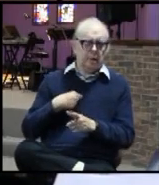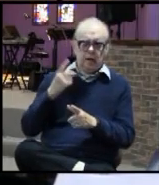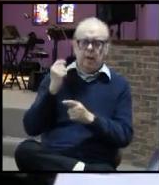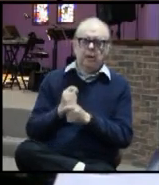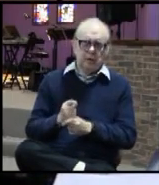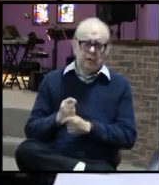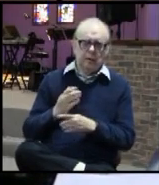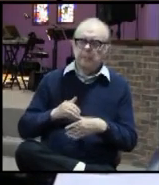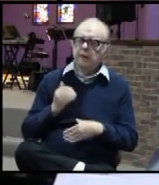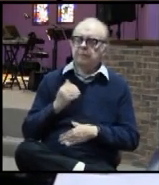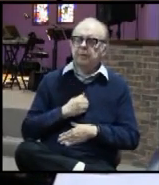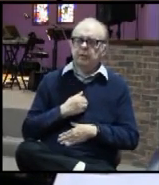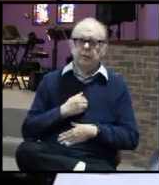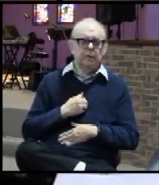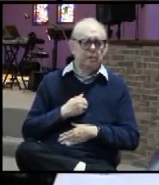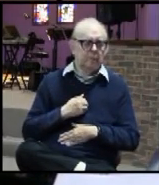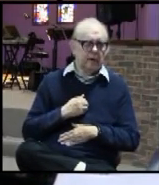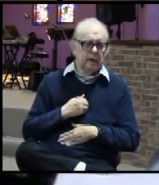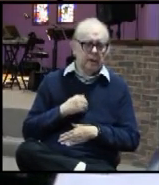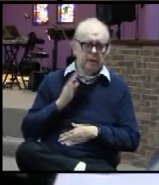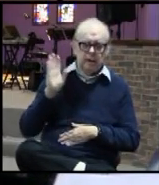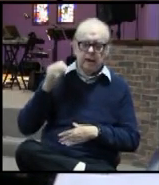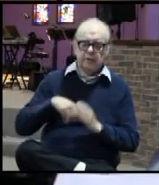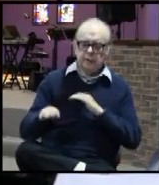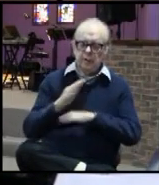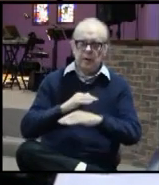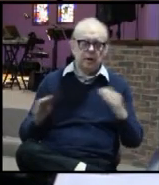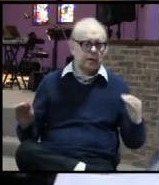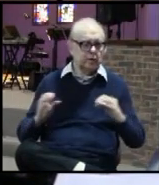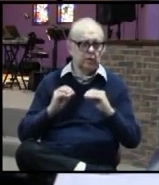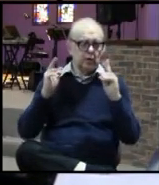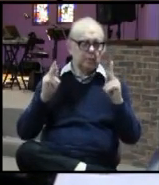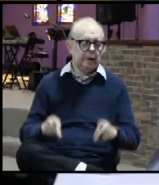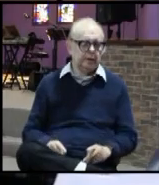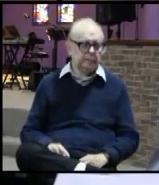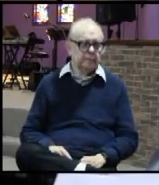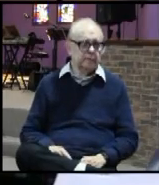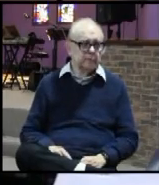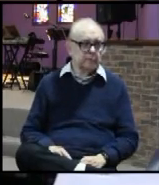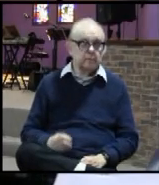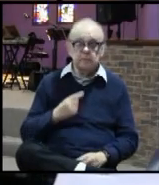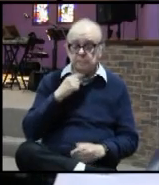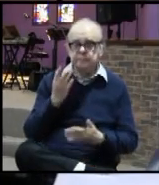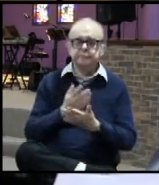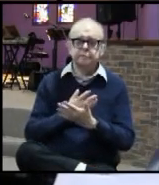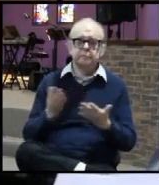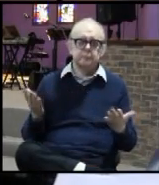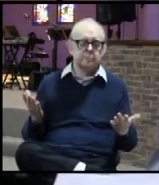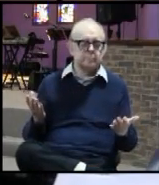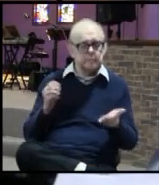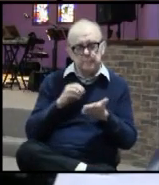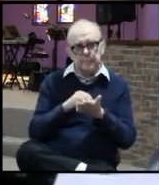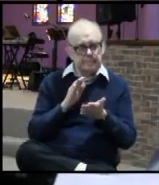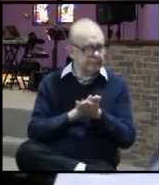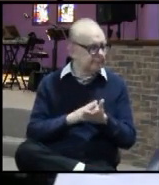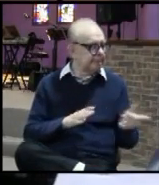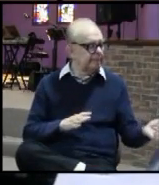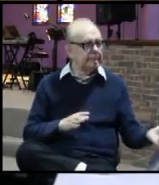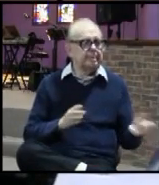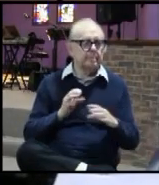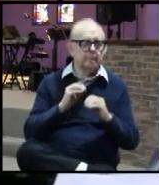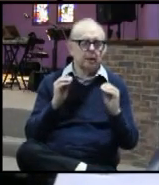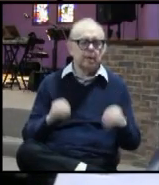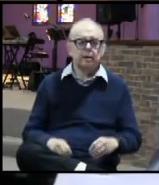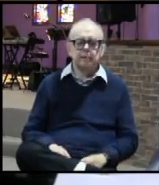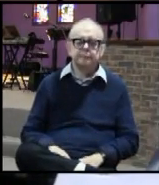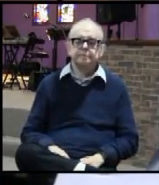I entrust my spirit into your hands." Nobody. But let me say this to you, and I wrote it down on your outline. You can just